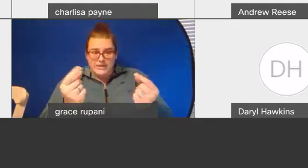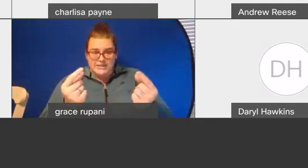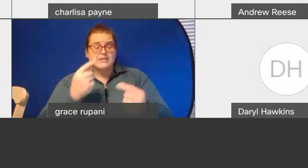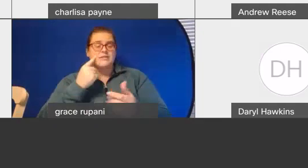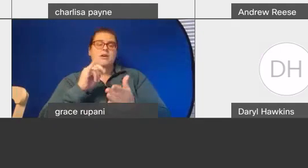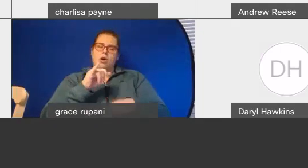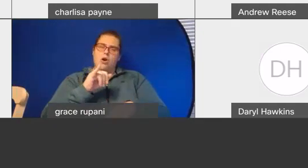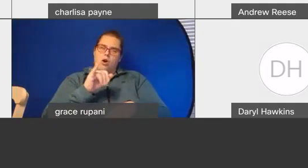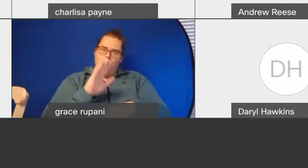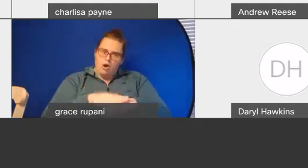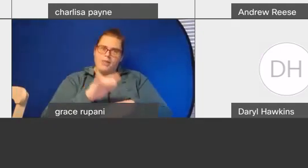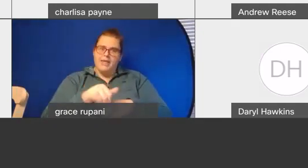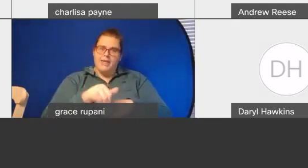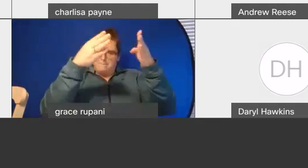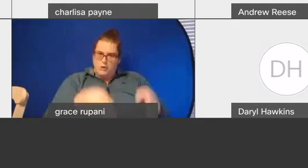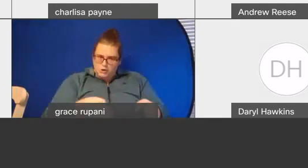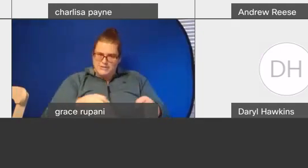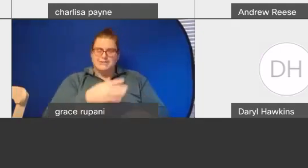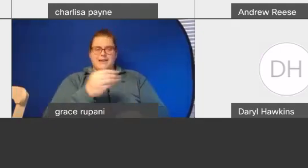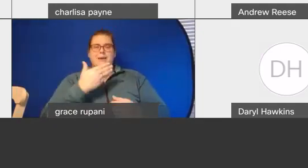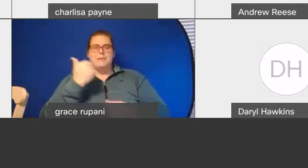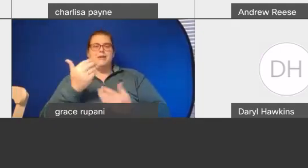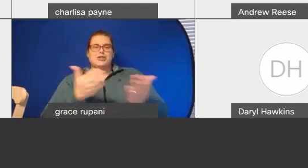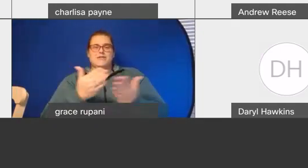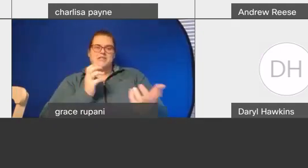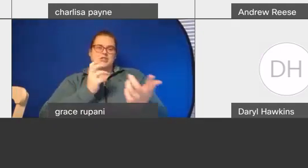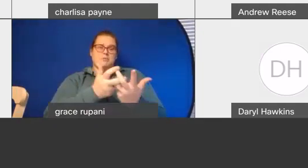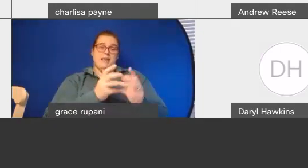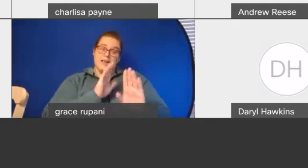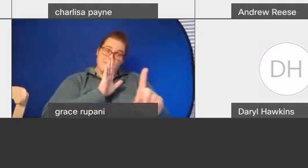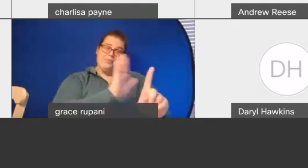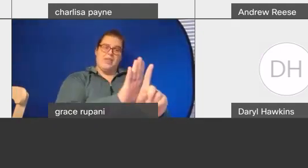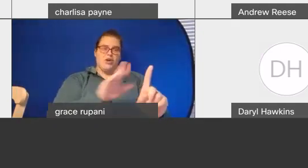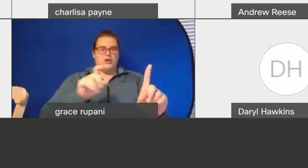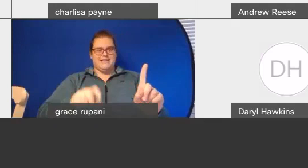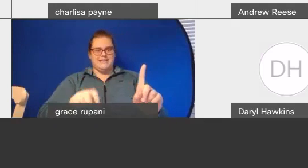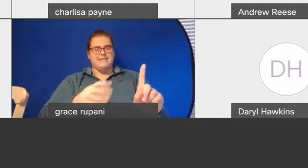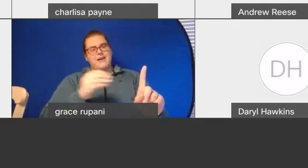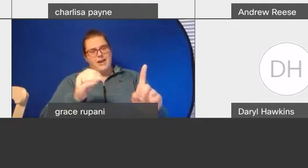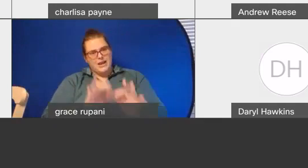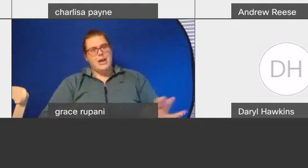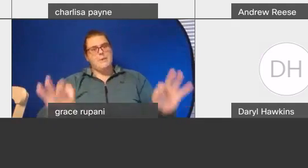person and the services that best meet their needs, what's important for them and to them.